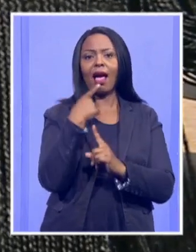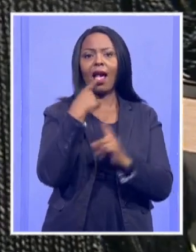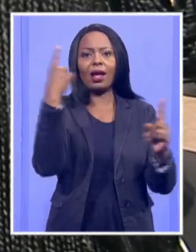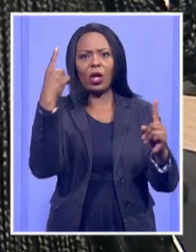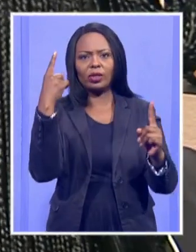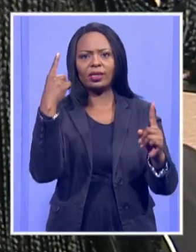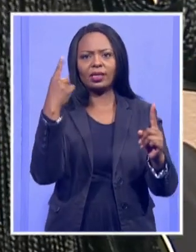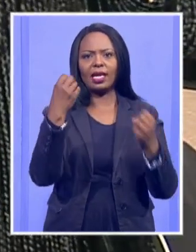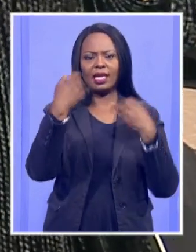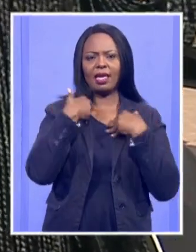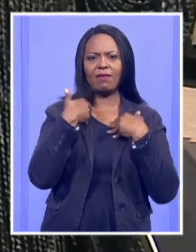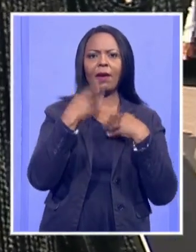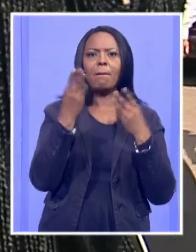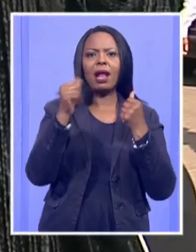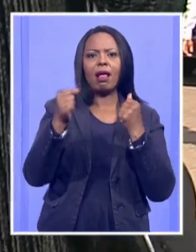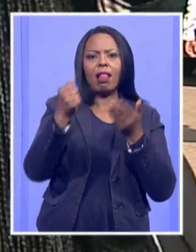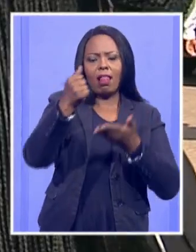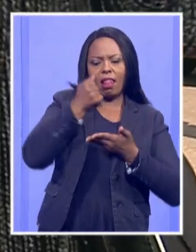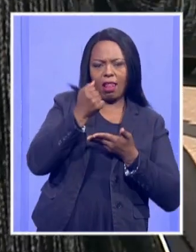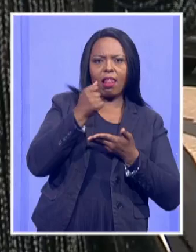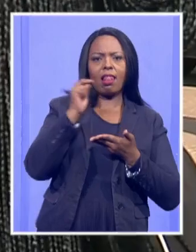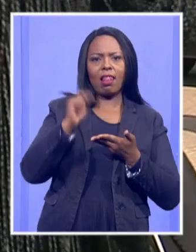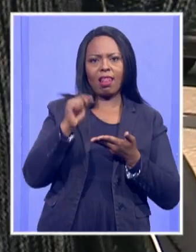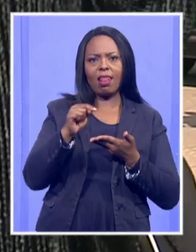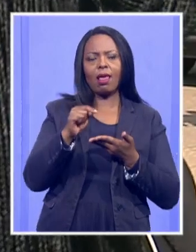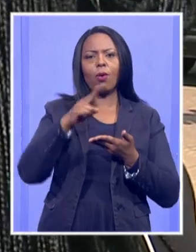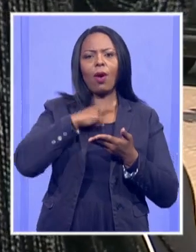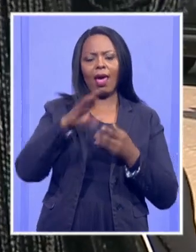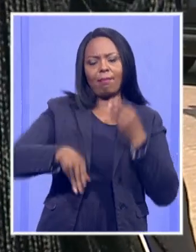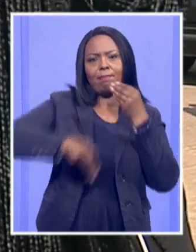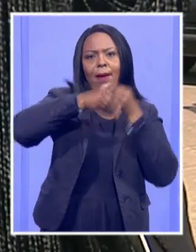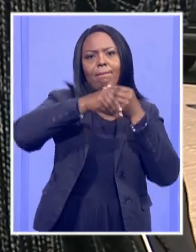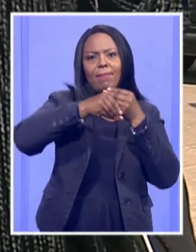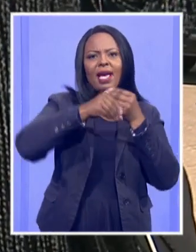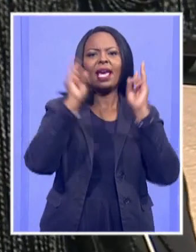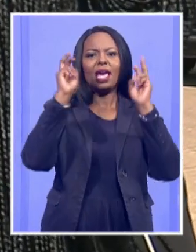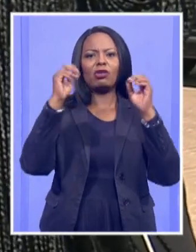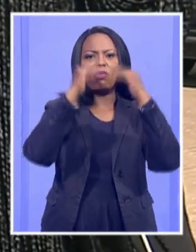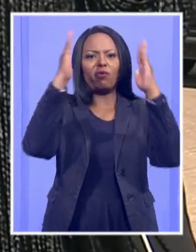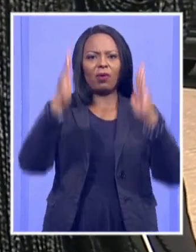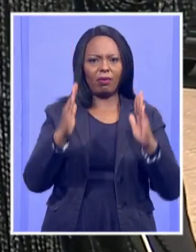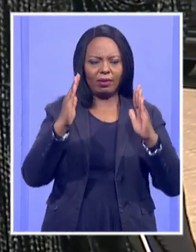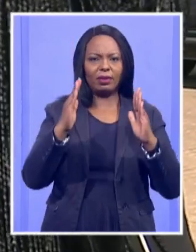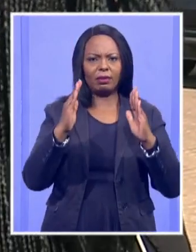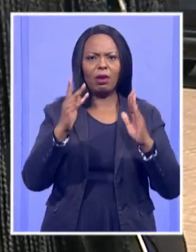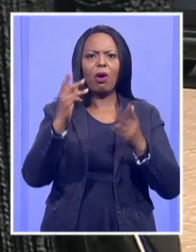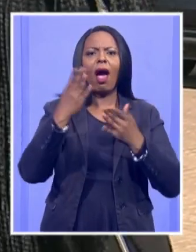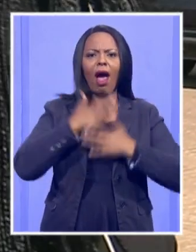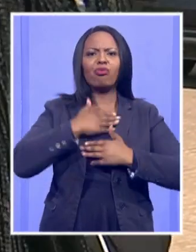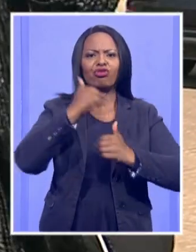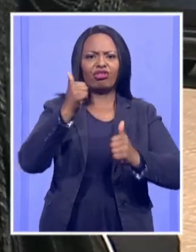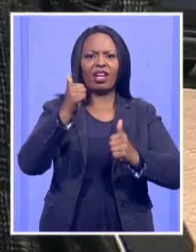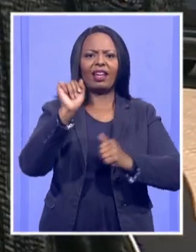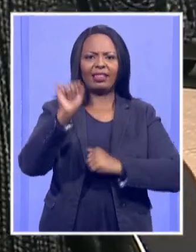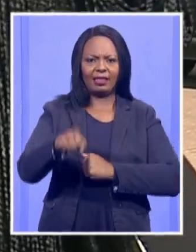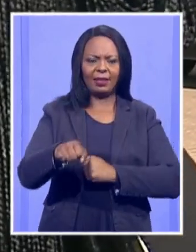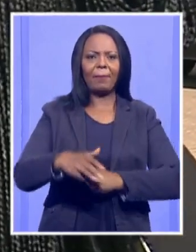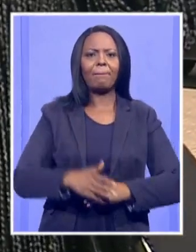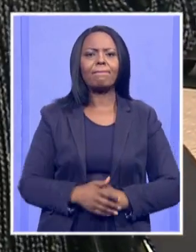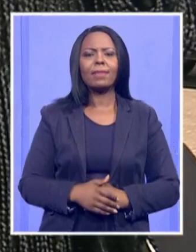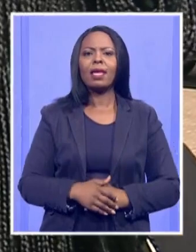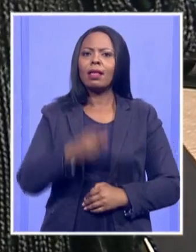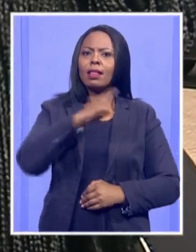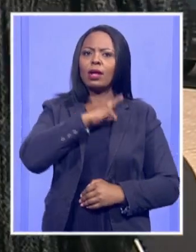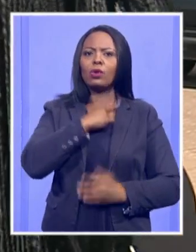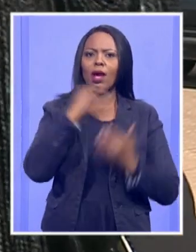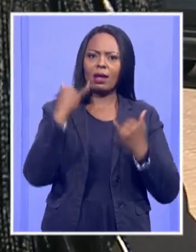us extra funding in order for us to address the human settlement challenges in the province, and we highly appreciate that. That is the reason why we've got